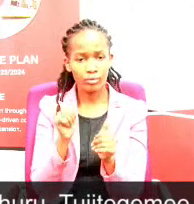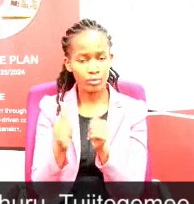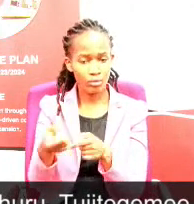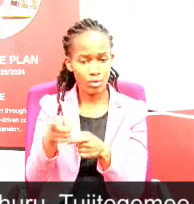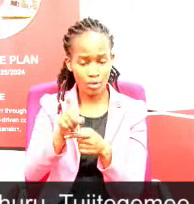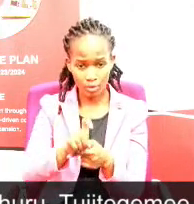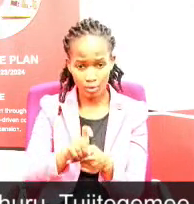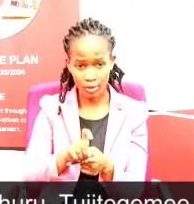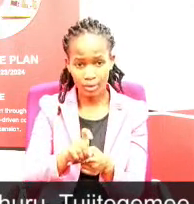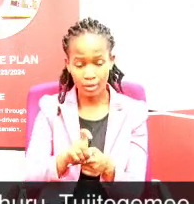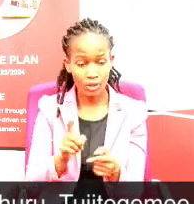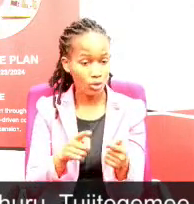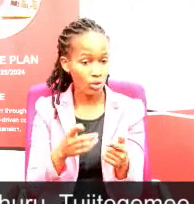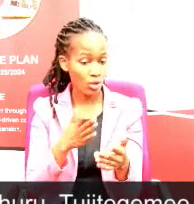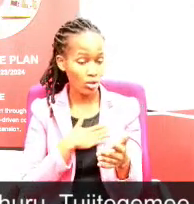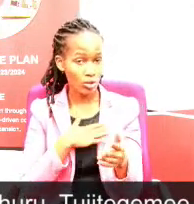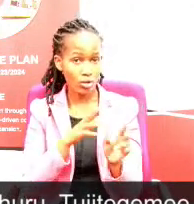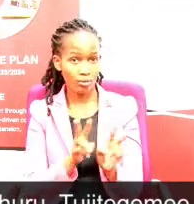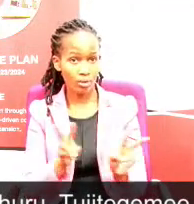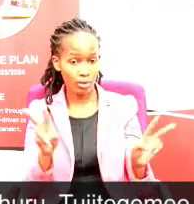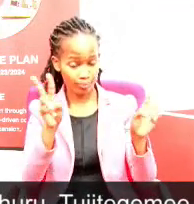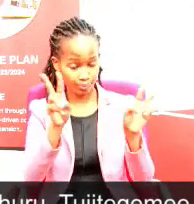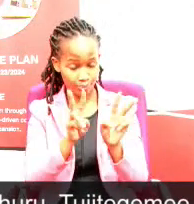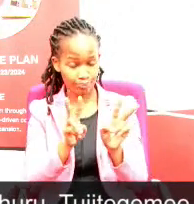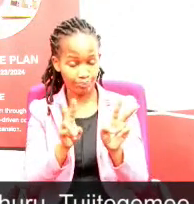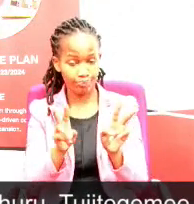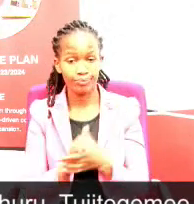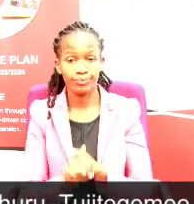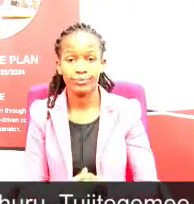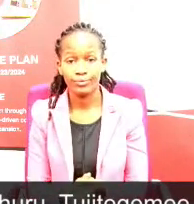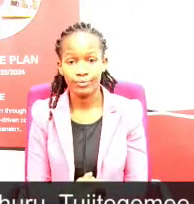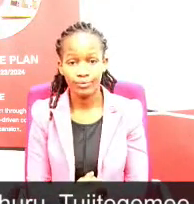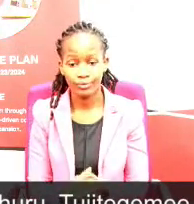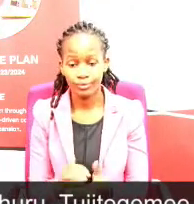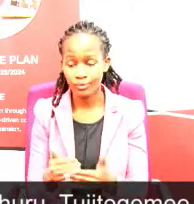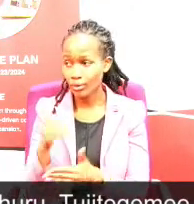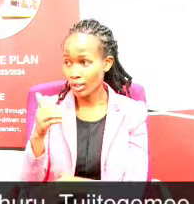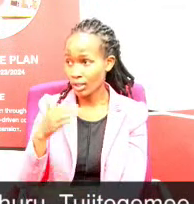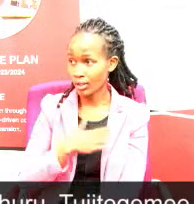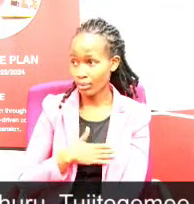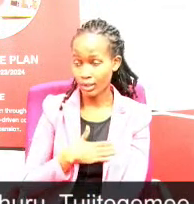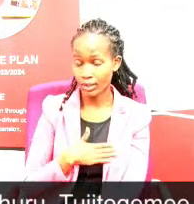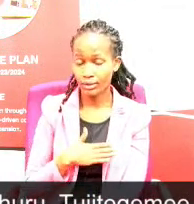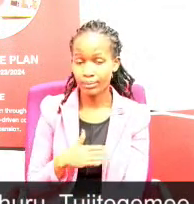addition to our core values. Next, please.